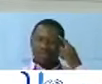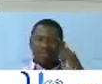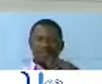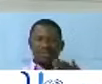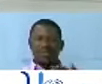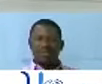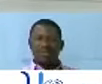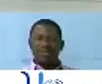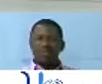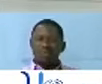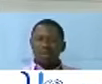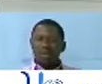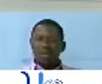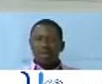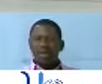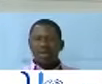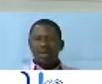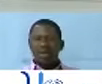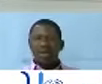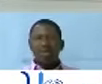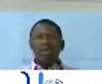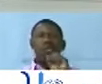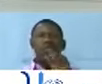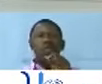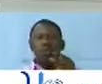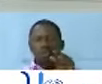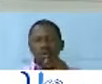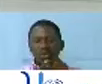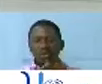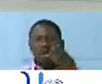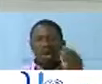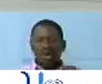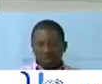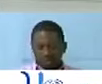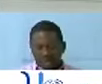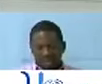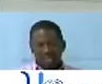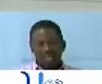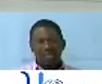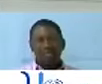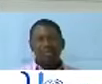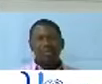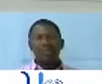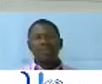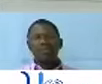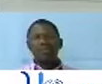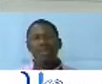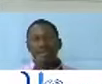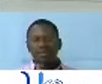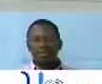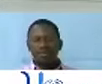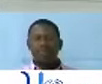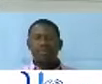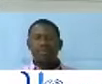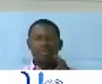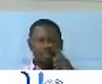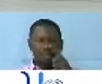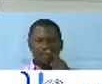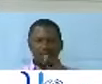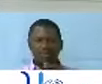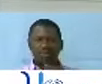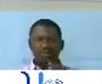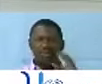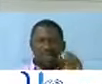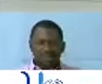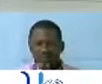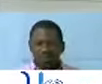embellishing. C'est rek ci daraja jo xamne ni, I mean, just first of all, just even trying to capture the name is